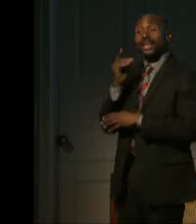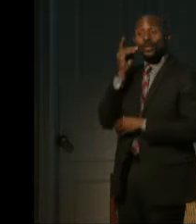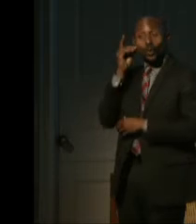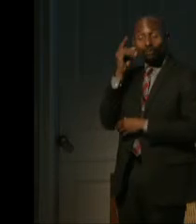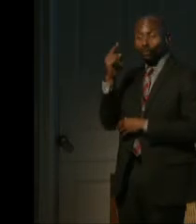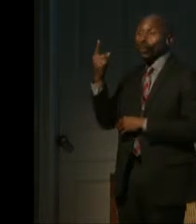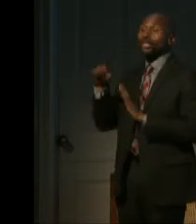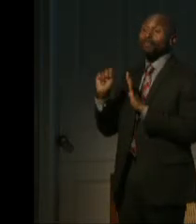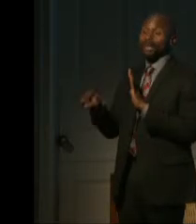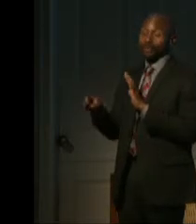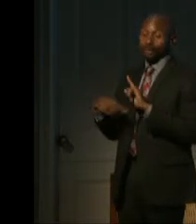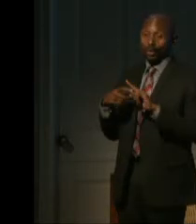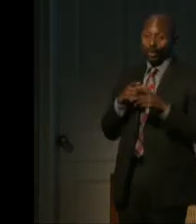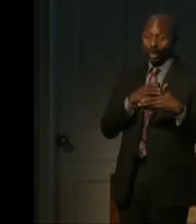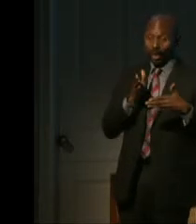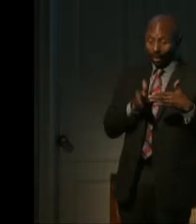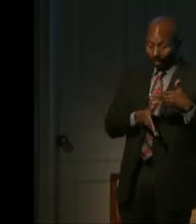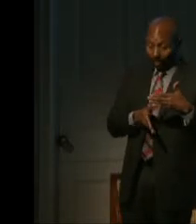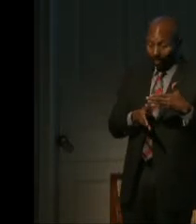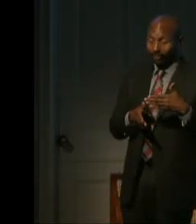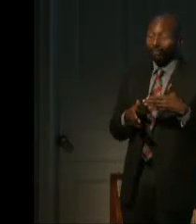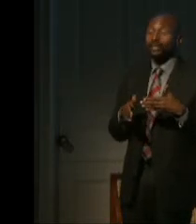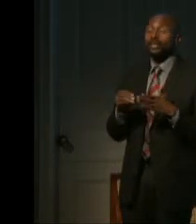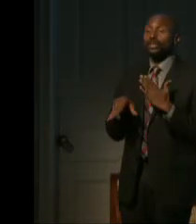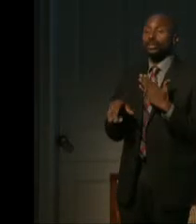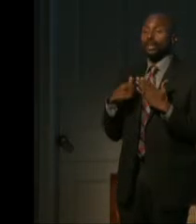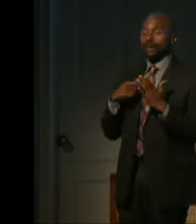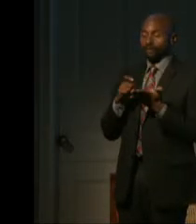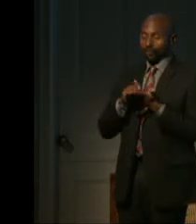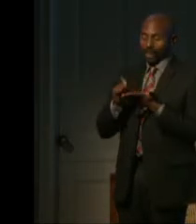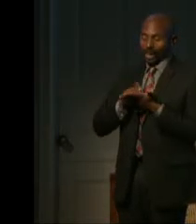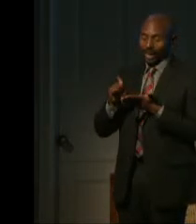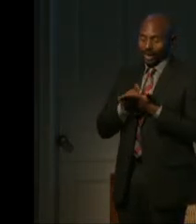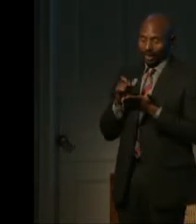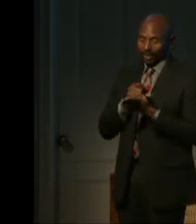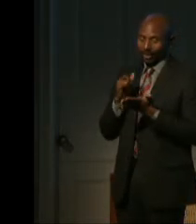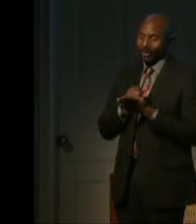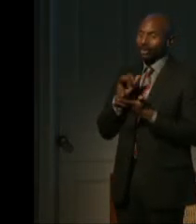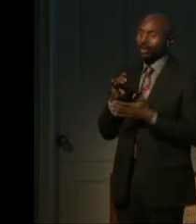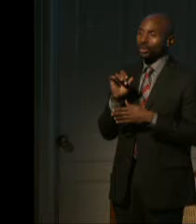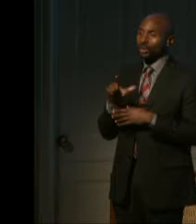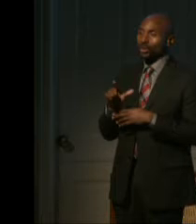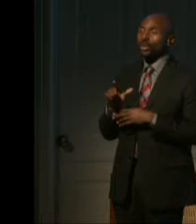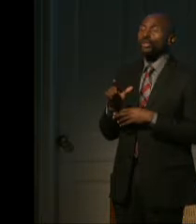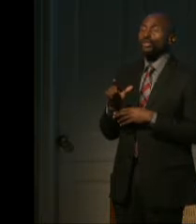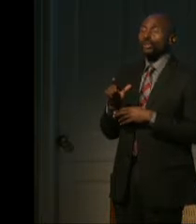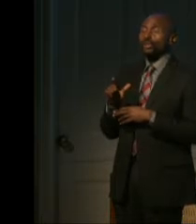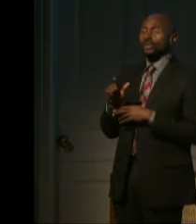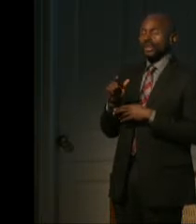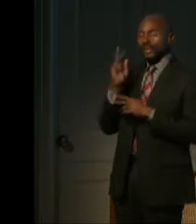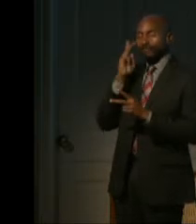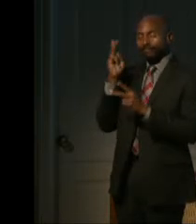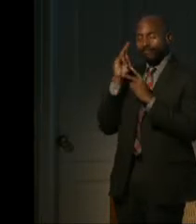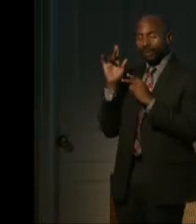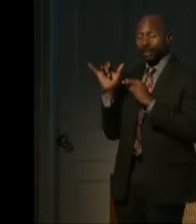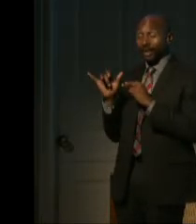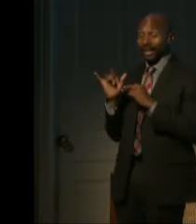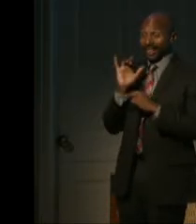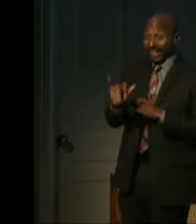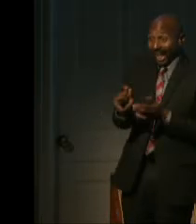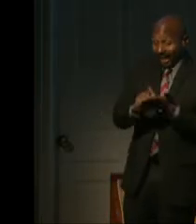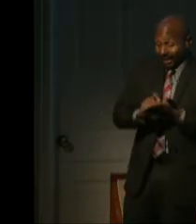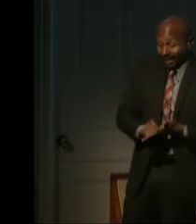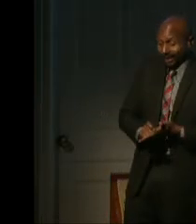At the end of the term, the student reflects on the experience in a journal that stays with the artwork. Each work of art